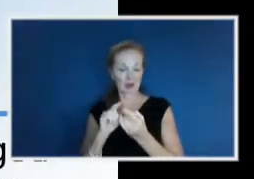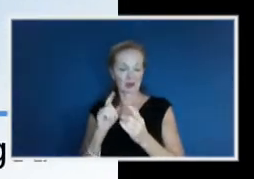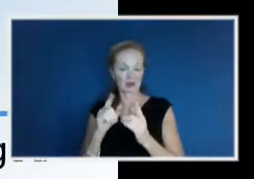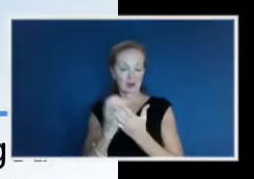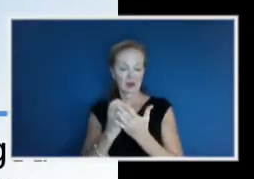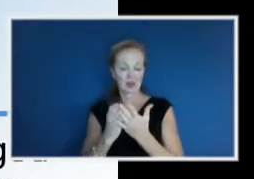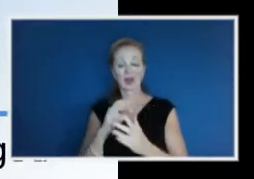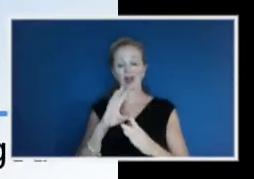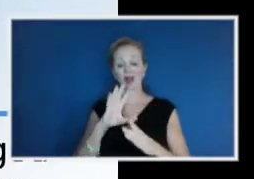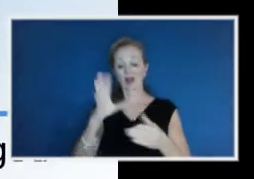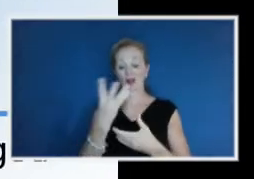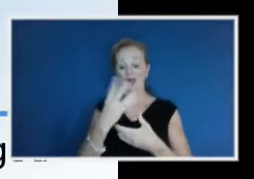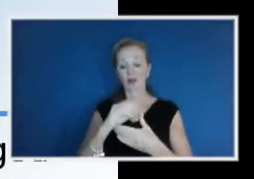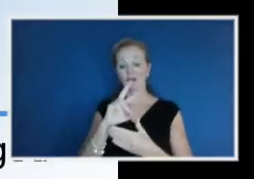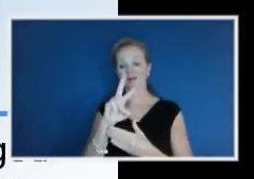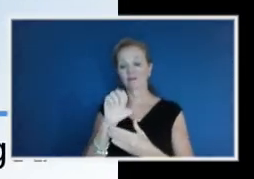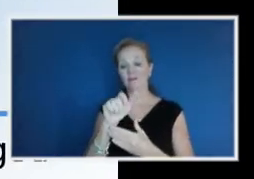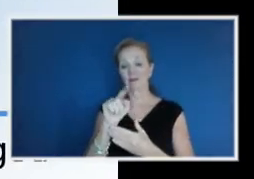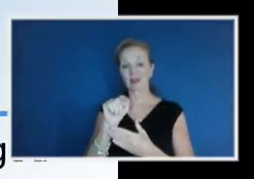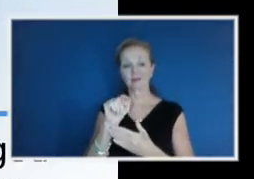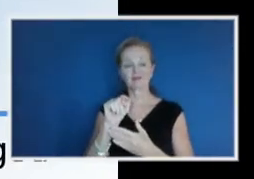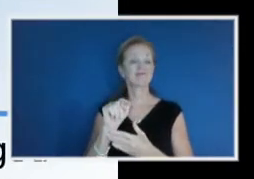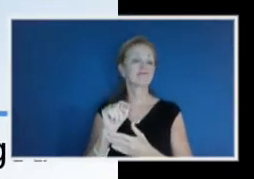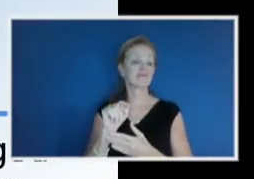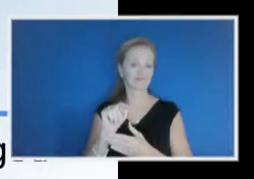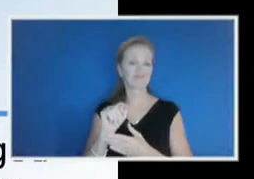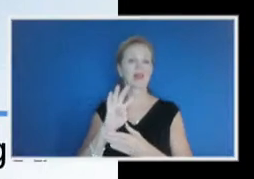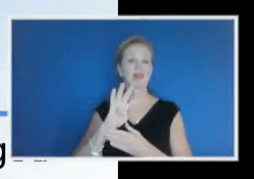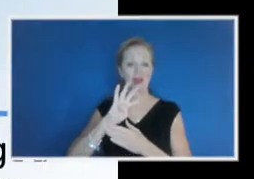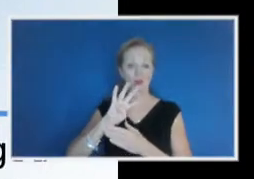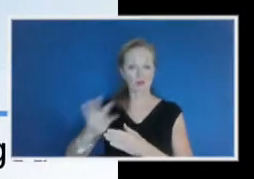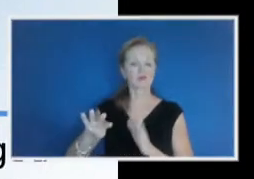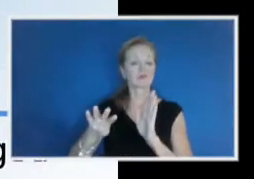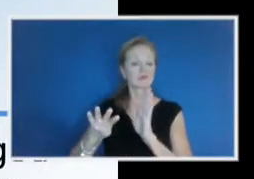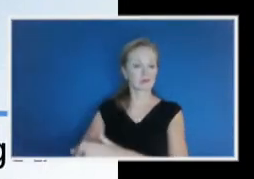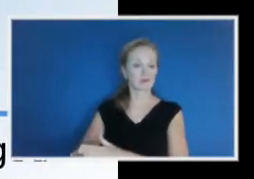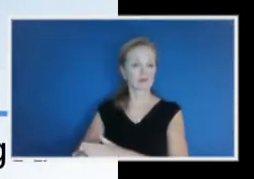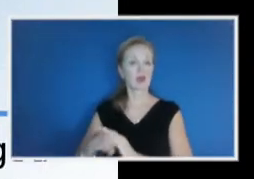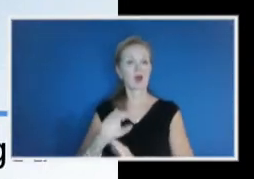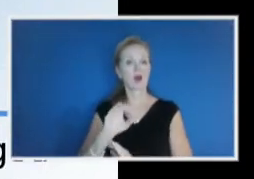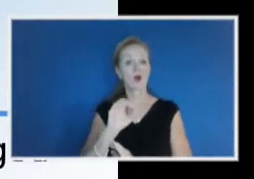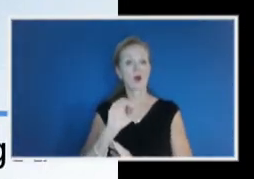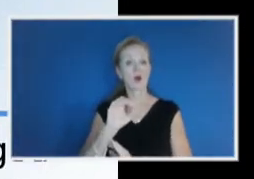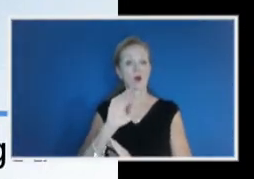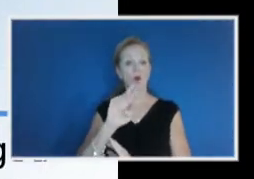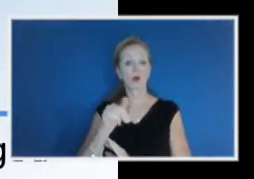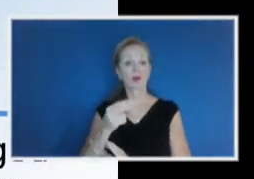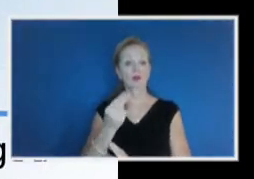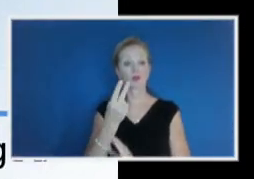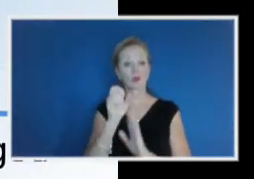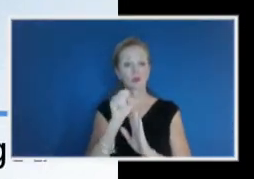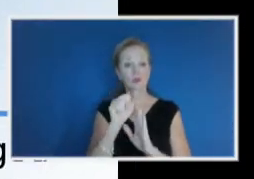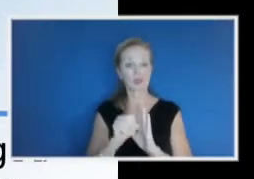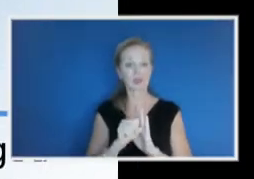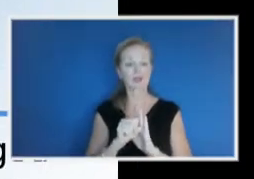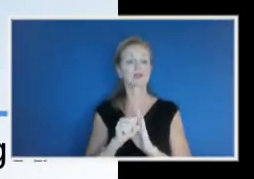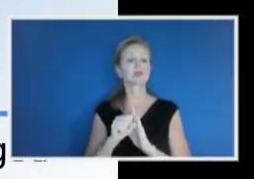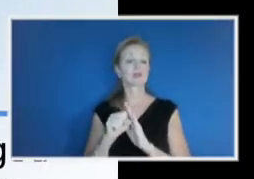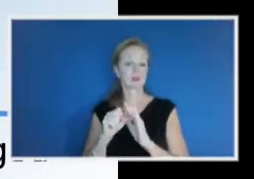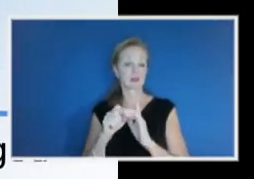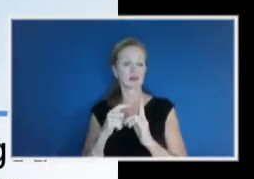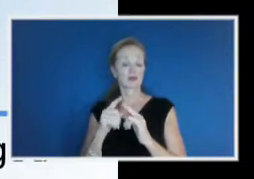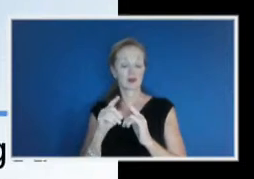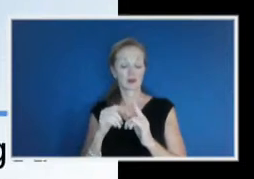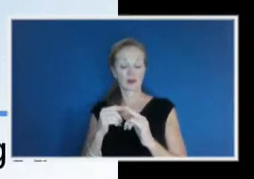veterans. That was struck down. Oregon and Colorado were two states that tried to have COVID relief funds that were focused